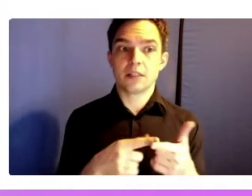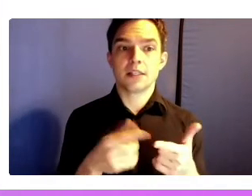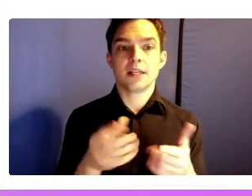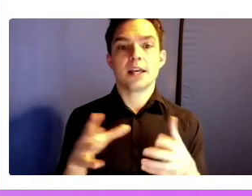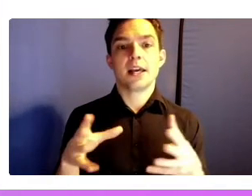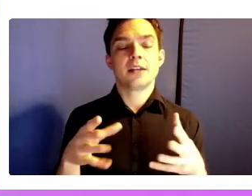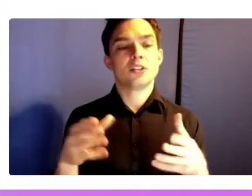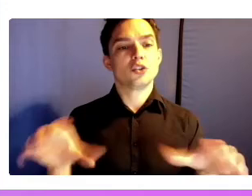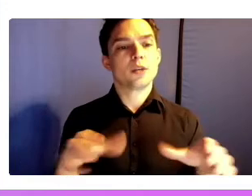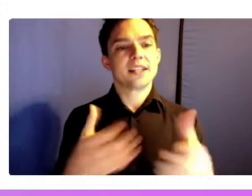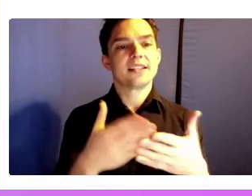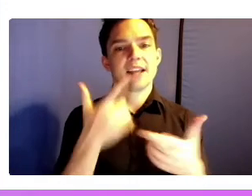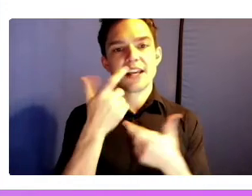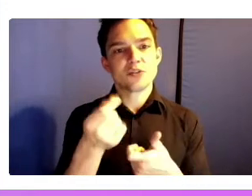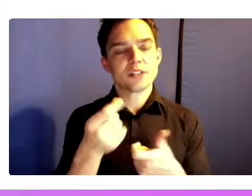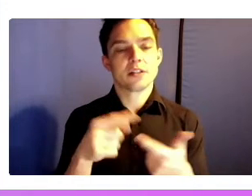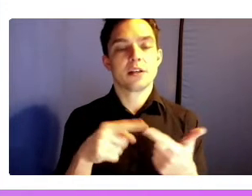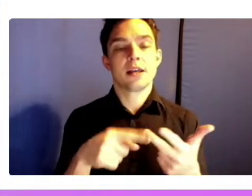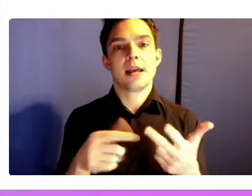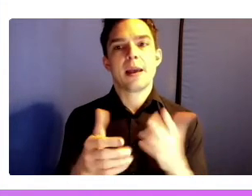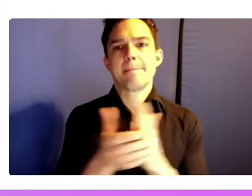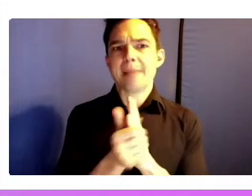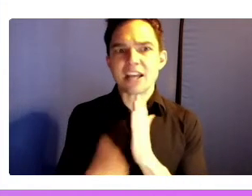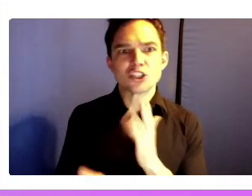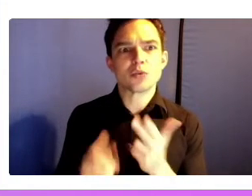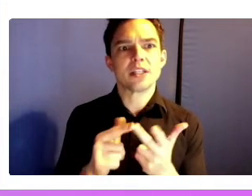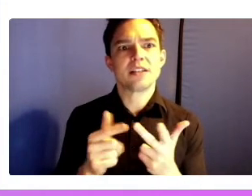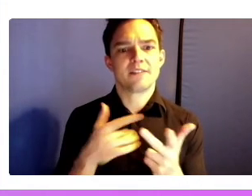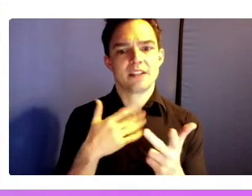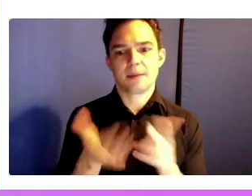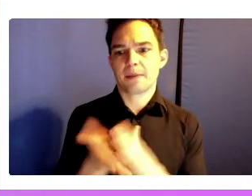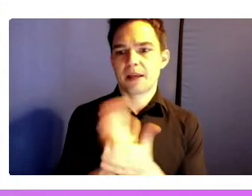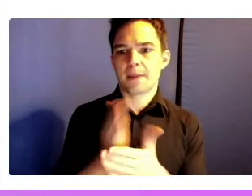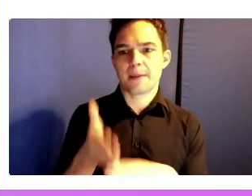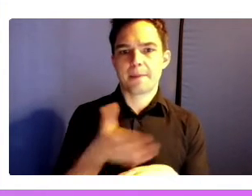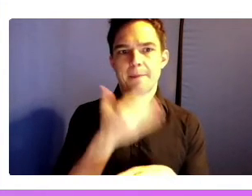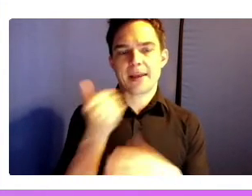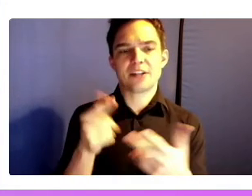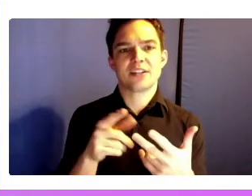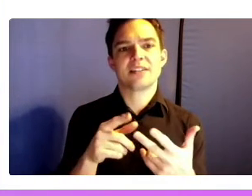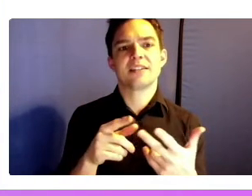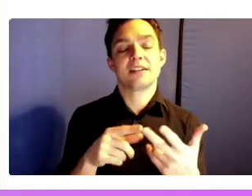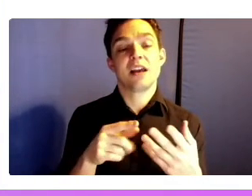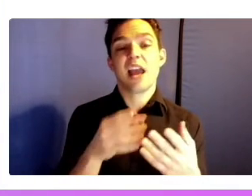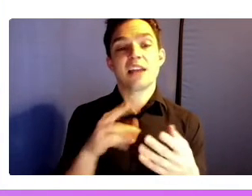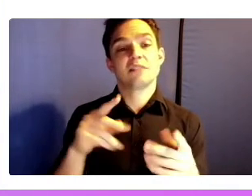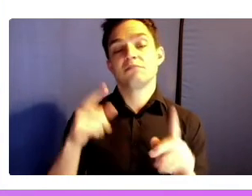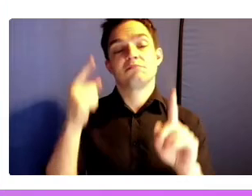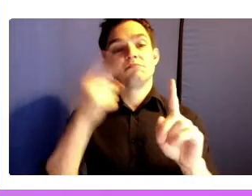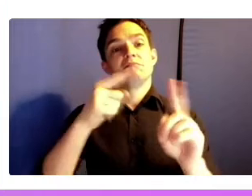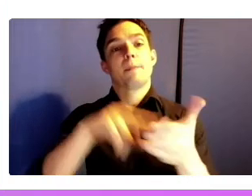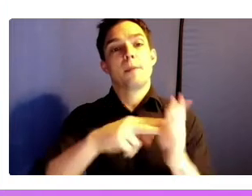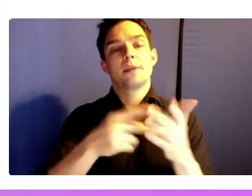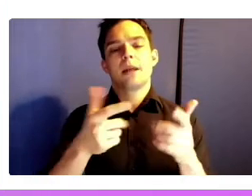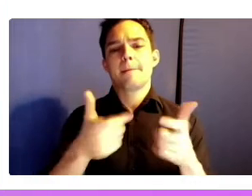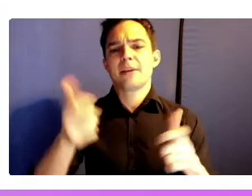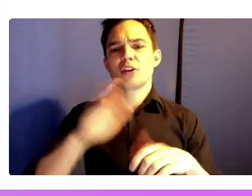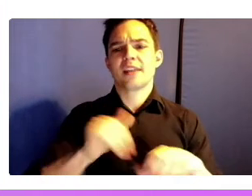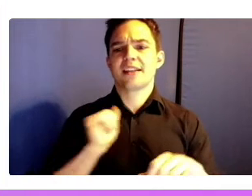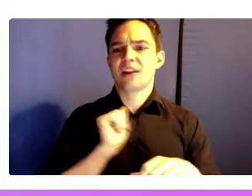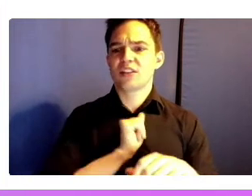you; mastery, the feeling of getting better; and purpose, doing something bigger than